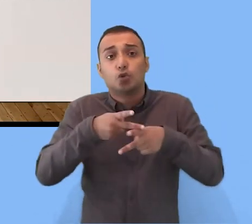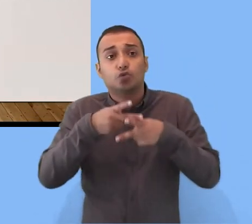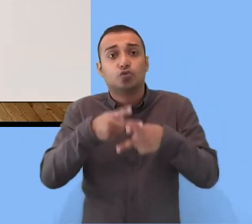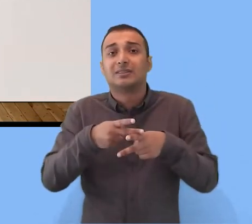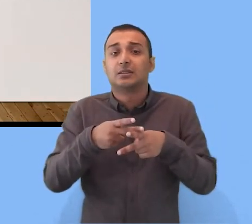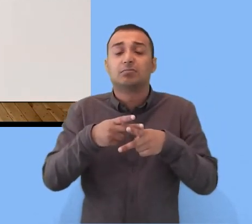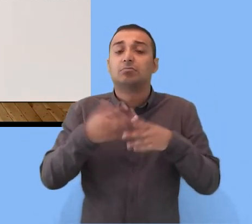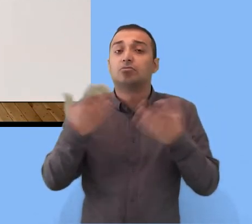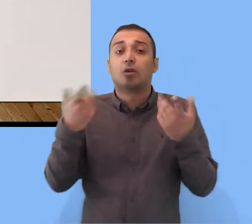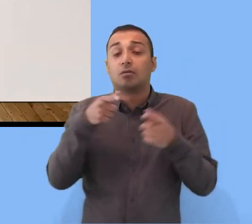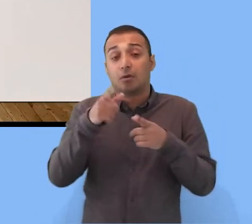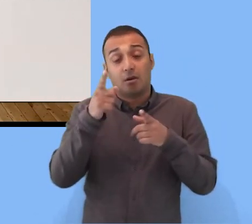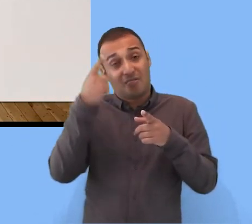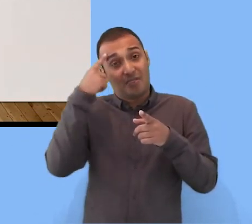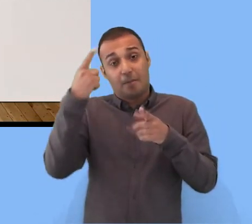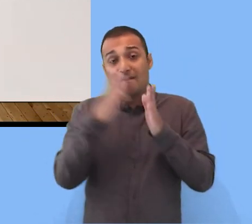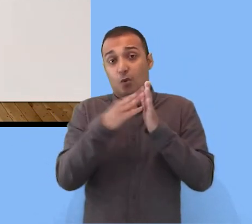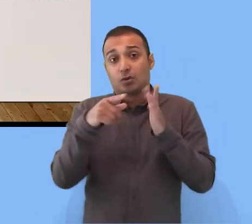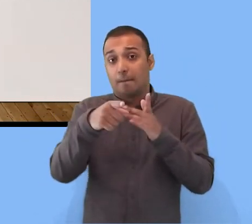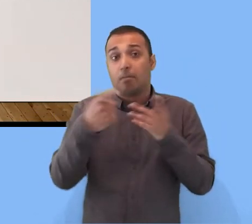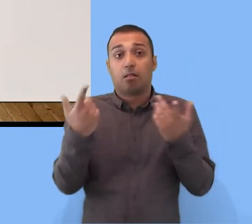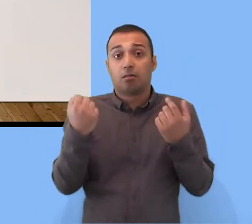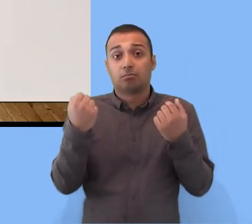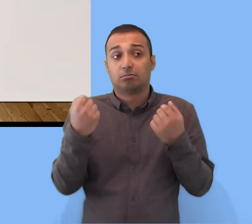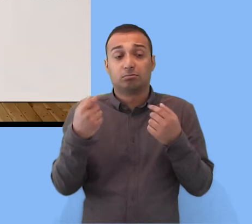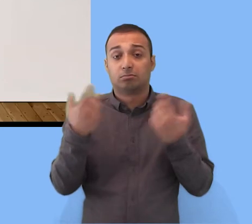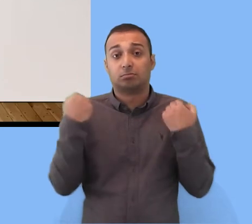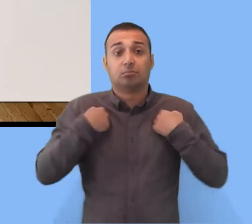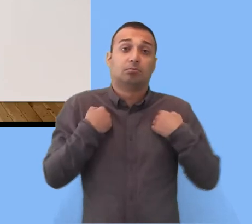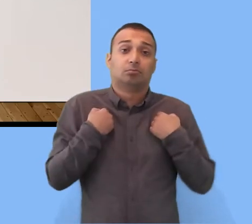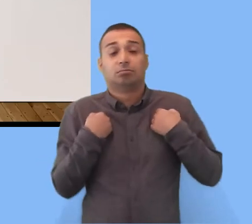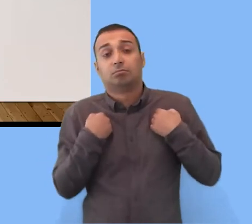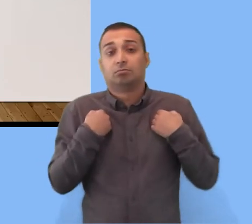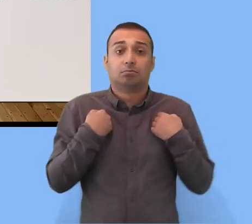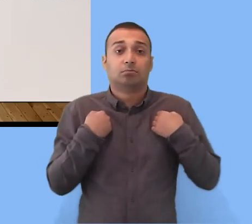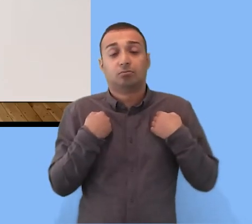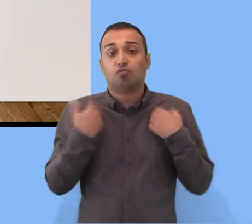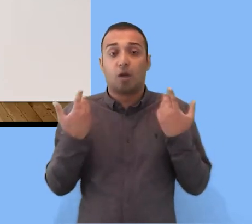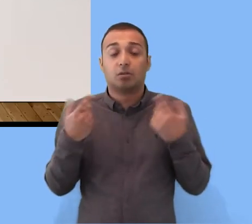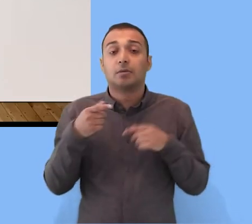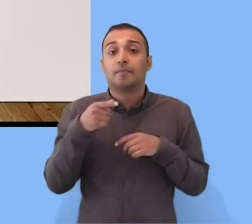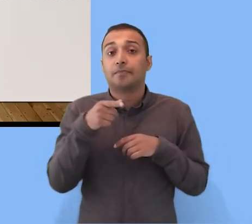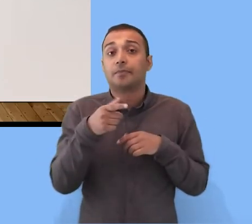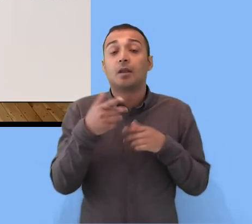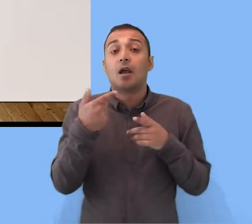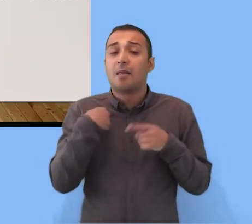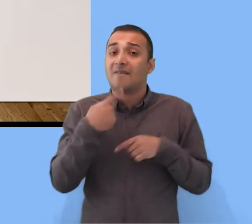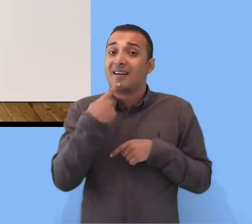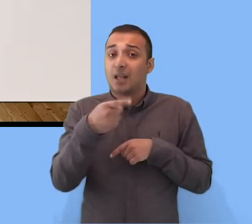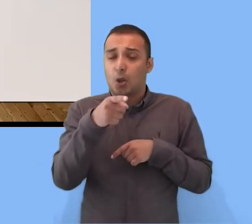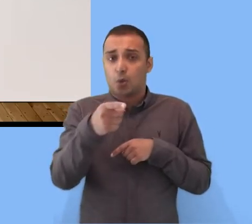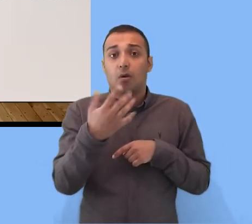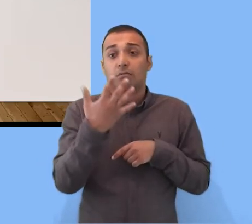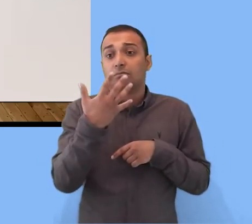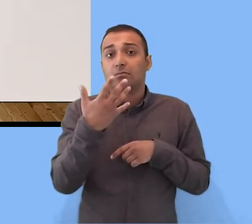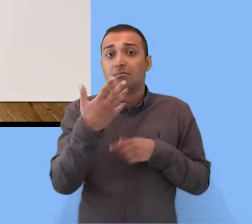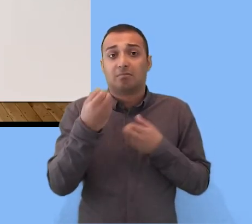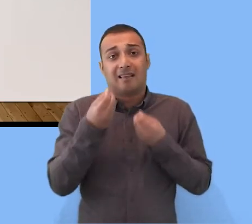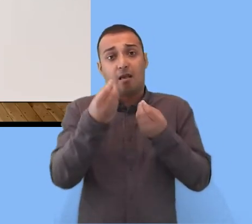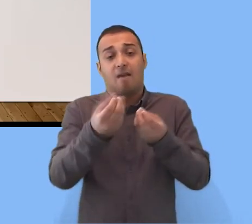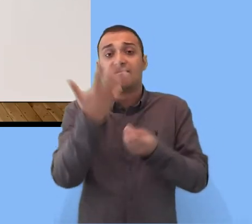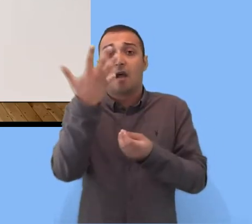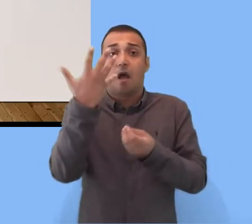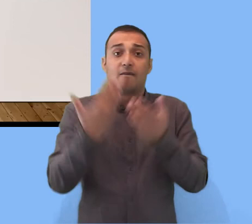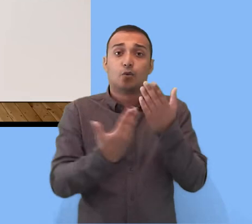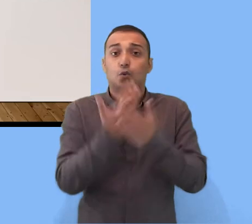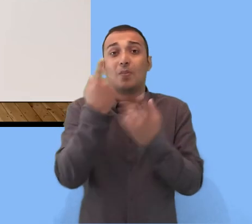put carabiners, we've run out of attachment points. If I say to you, here are 5 new things I want you to do, I probably need to give you 6